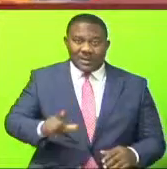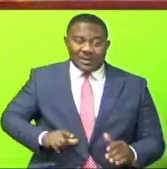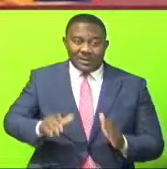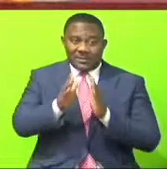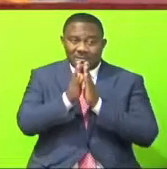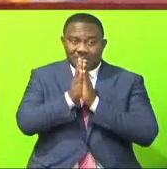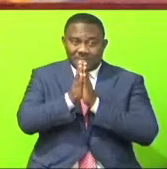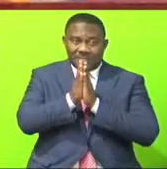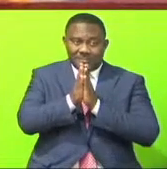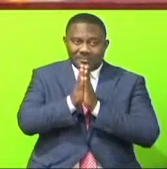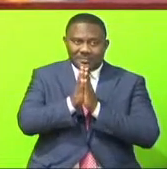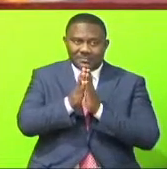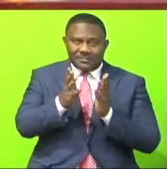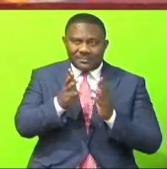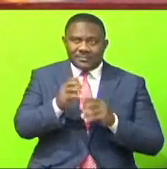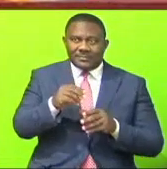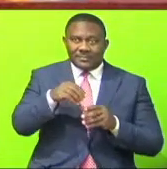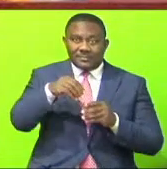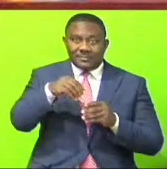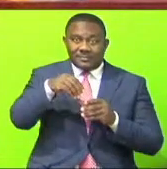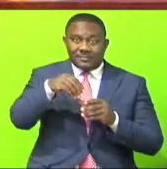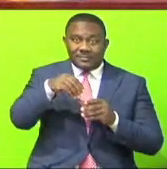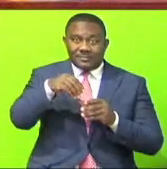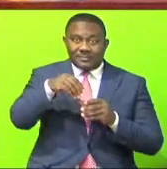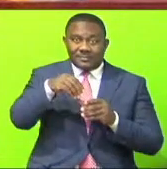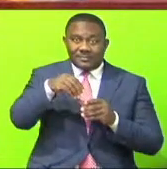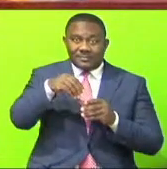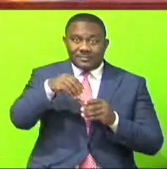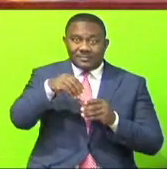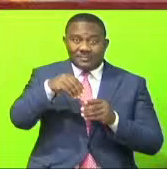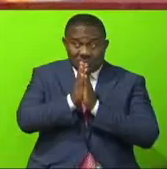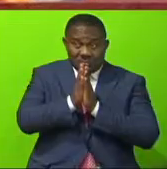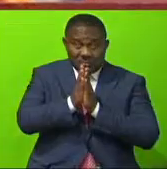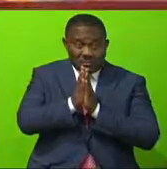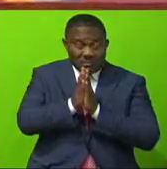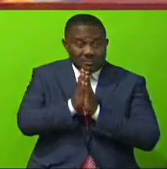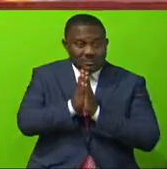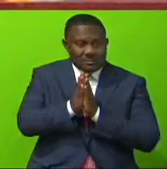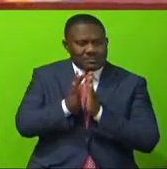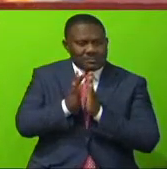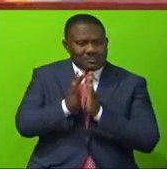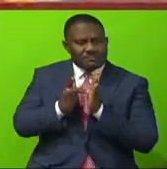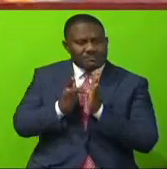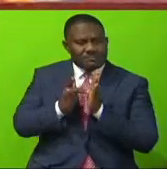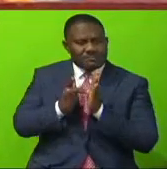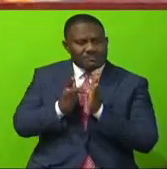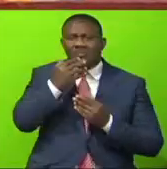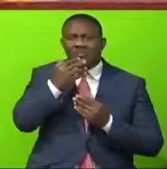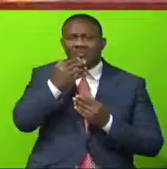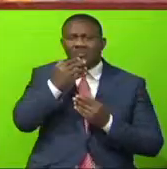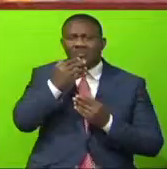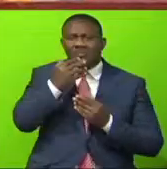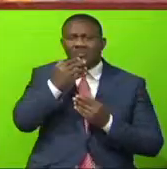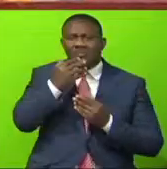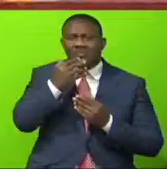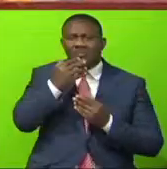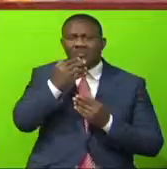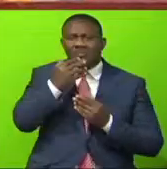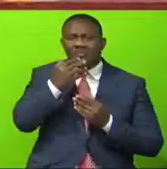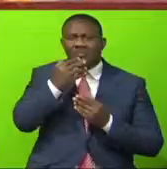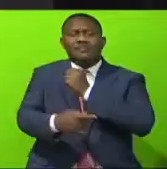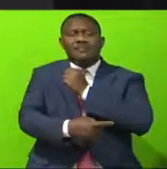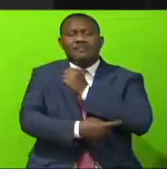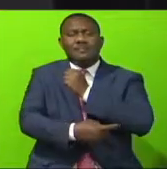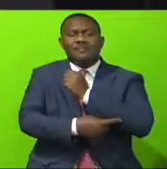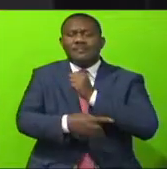In the Lord's Prayer, Jesus said, "Lead us not into temptation, but deliver us from